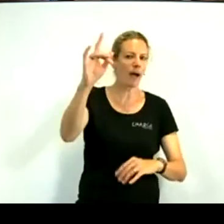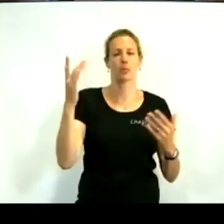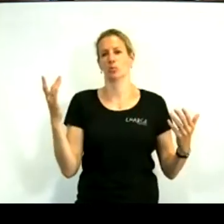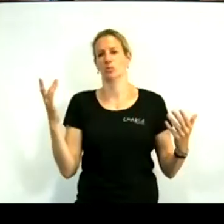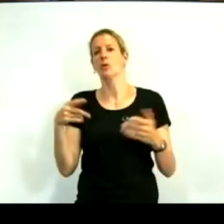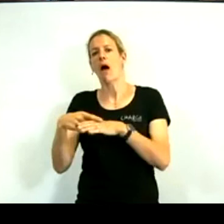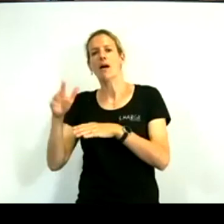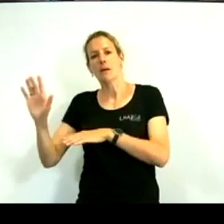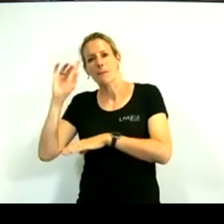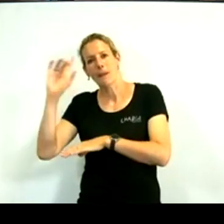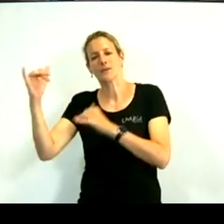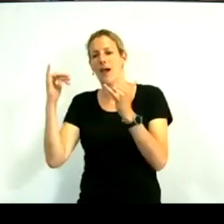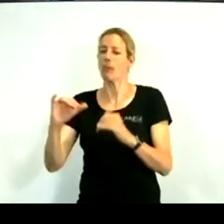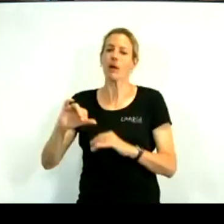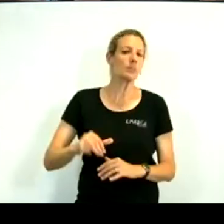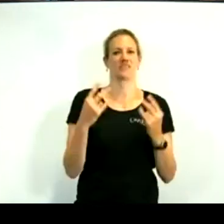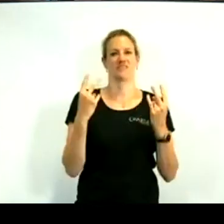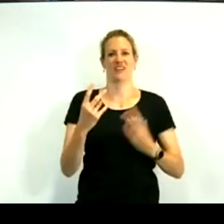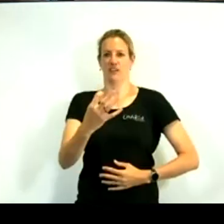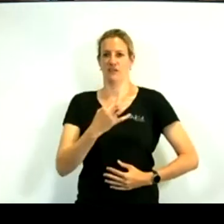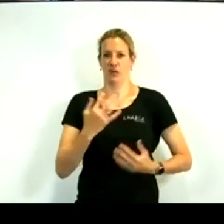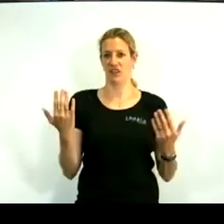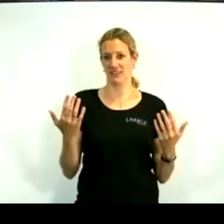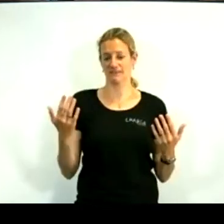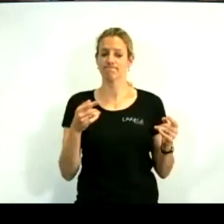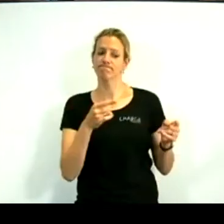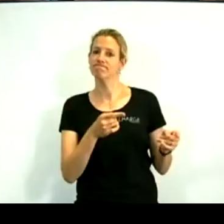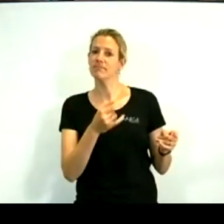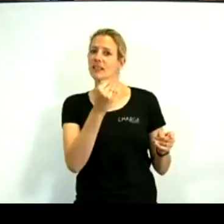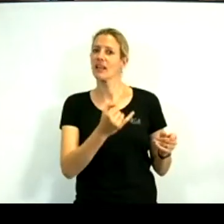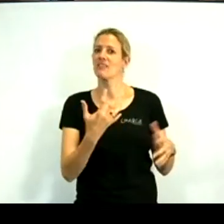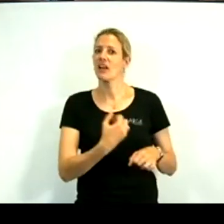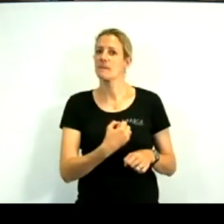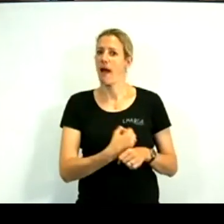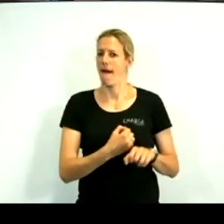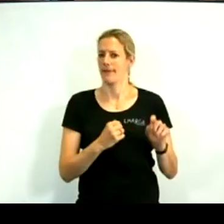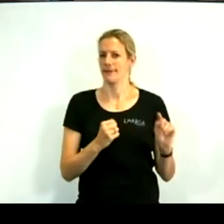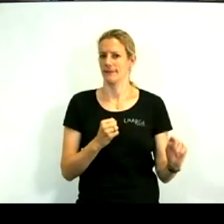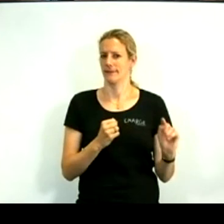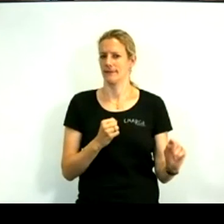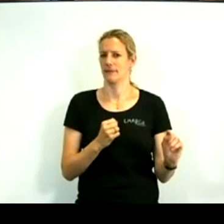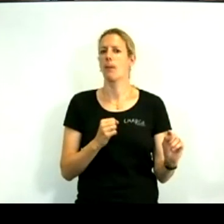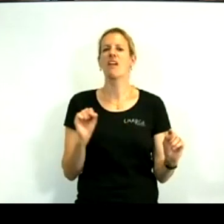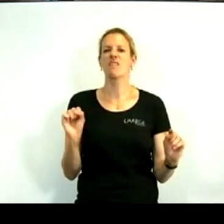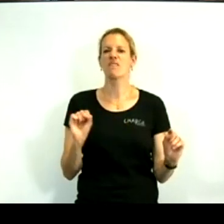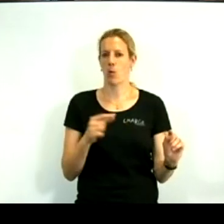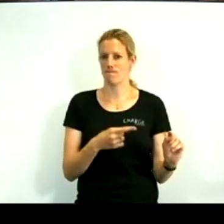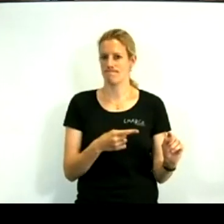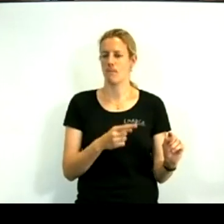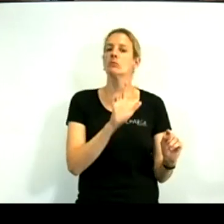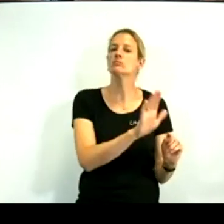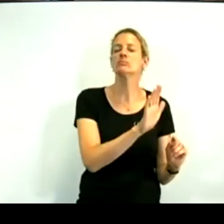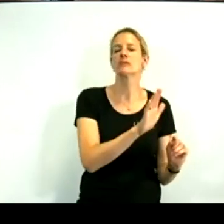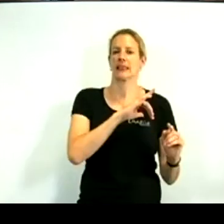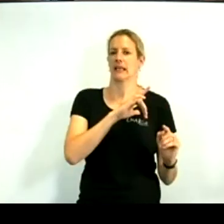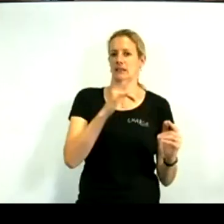most interested in what that child is doing and what they're interested in and what they seem to like or